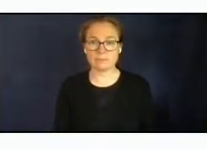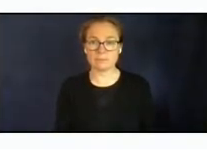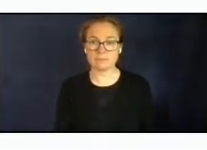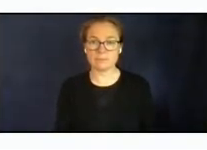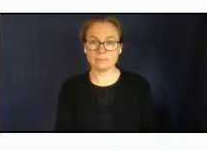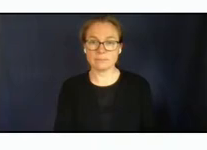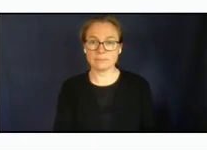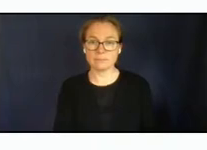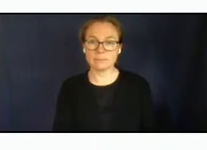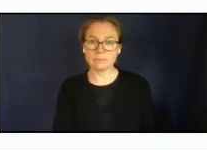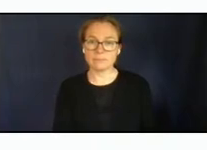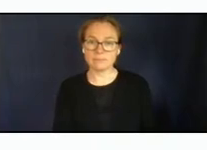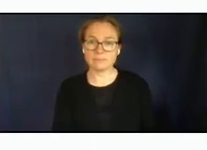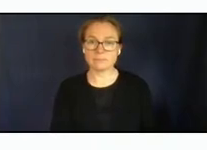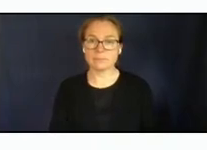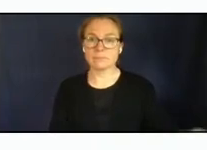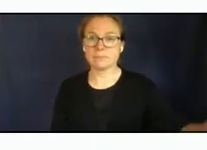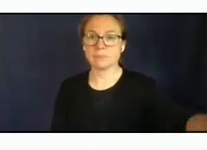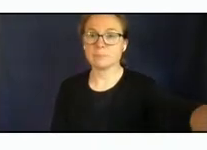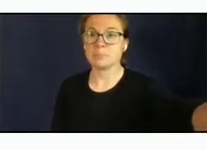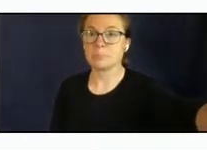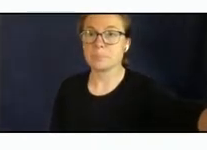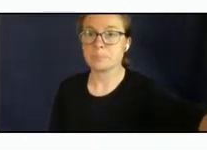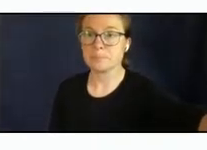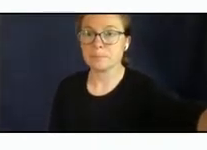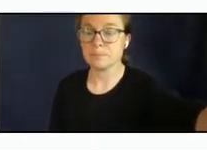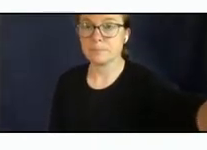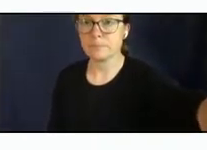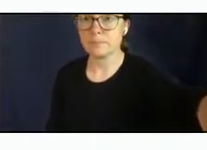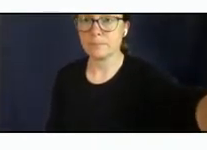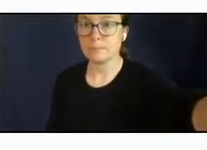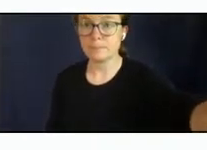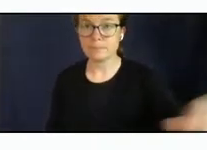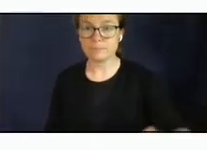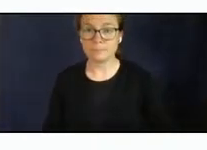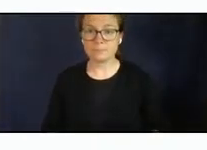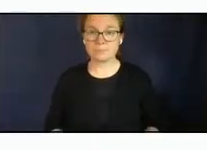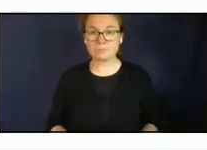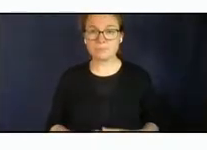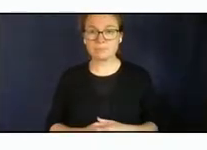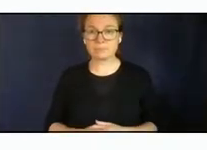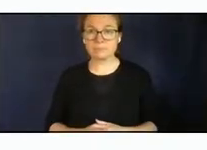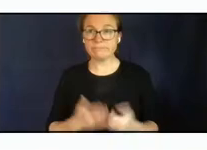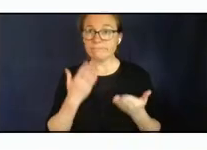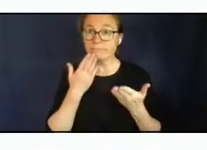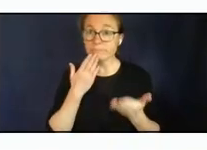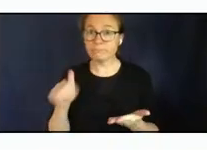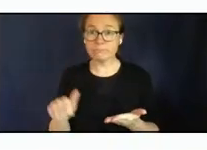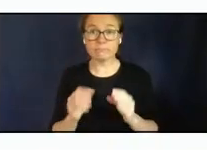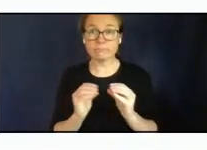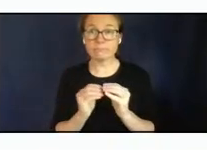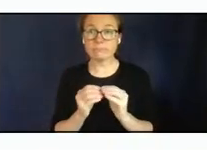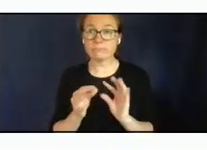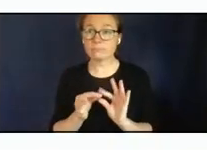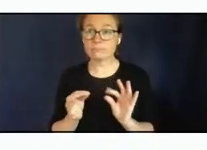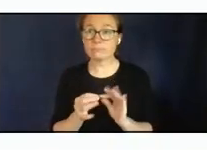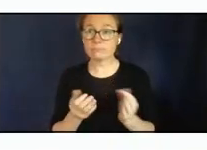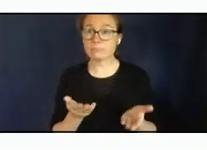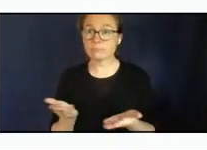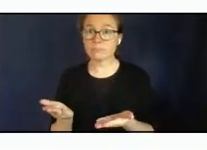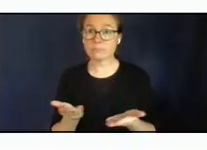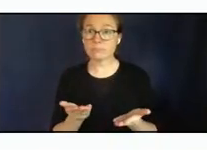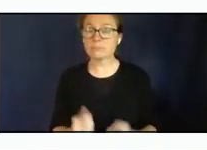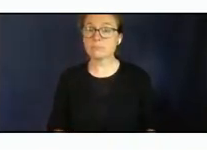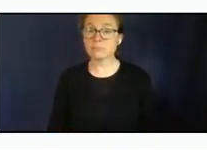Thank you. Any other comments So now